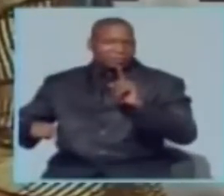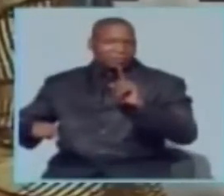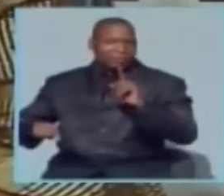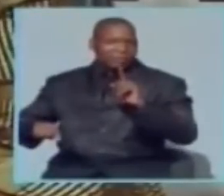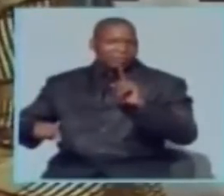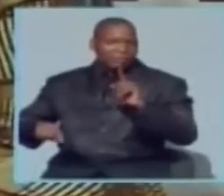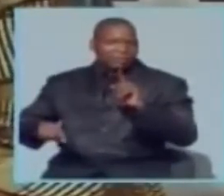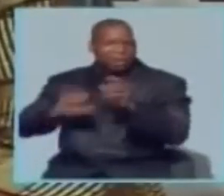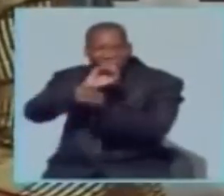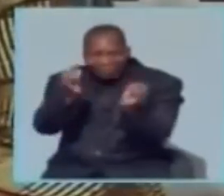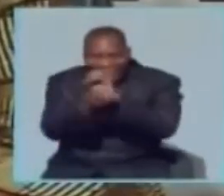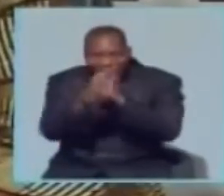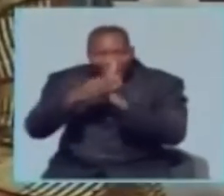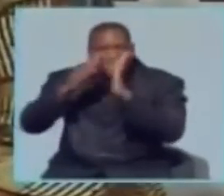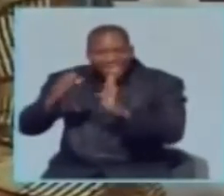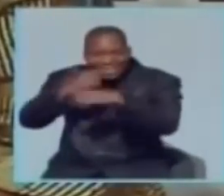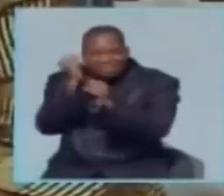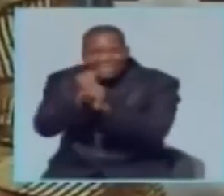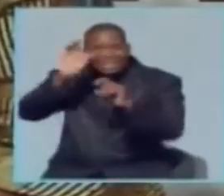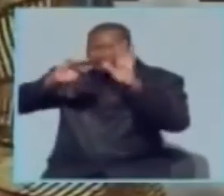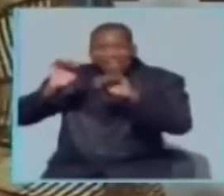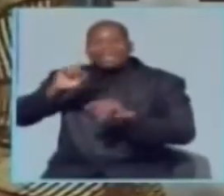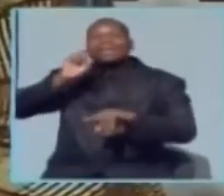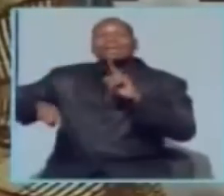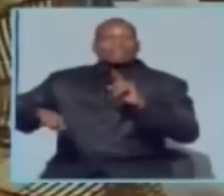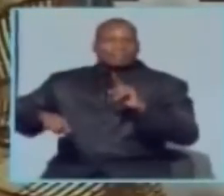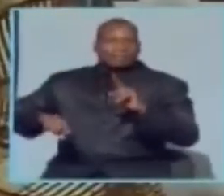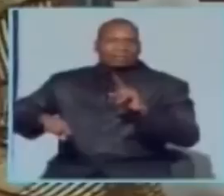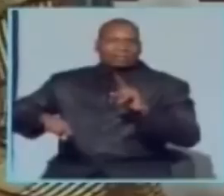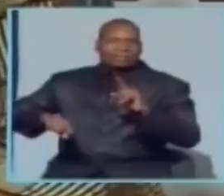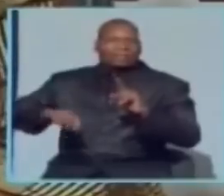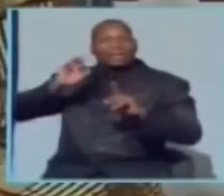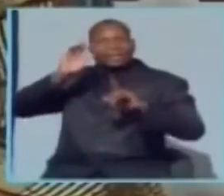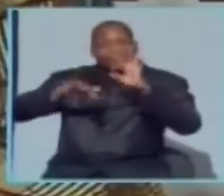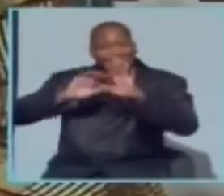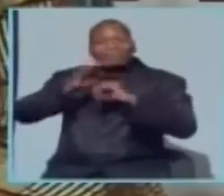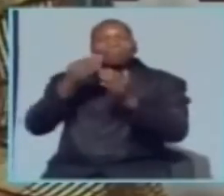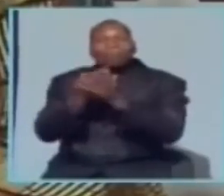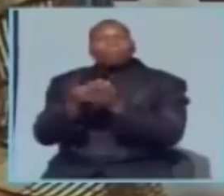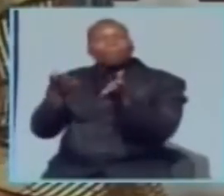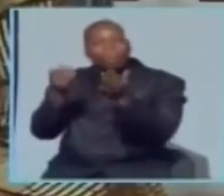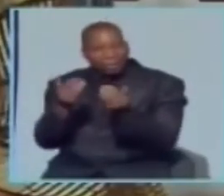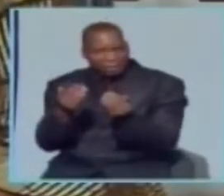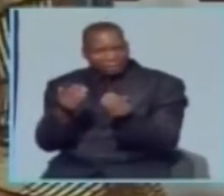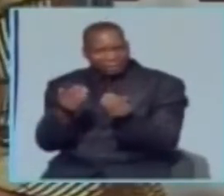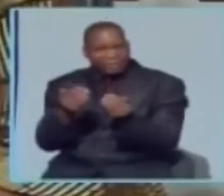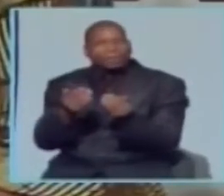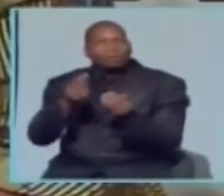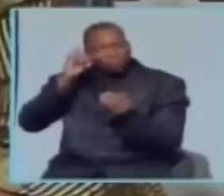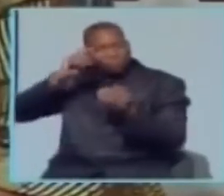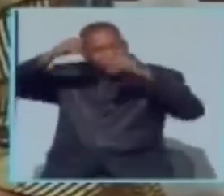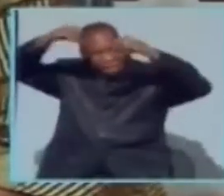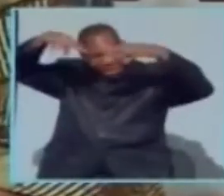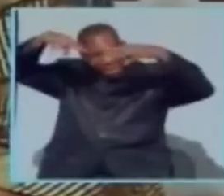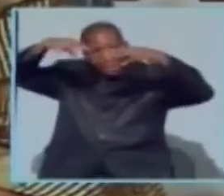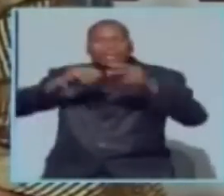opposition leader can manufacture the rain, but the rain affects all of us, not just in terms of electricity generation, but much more so